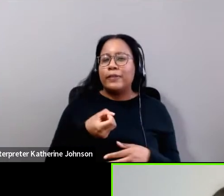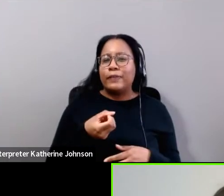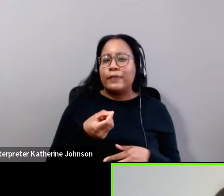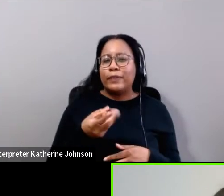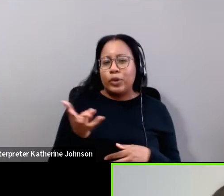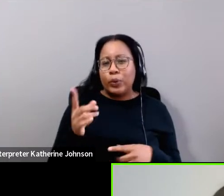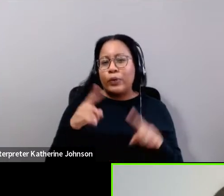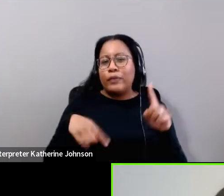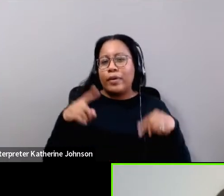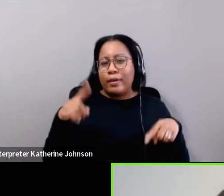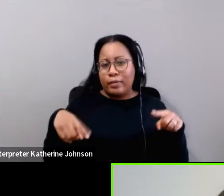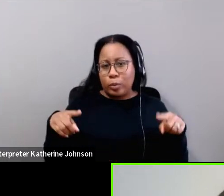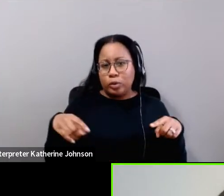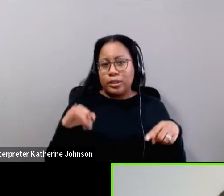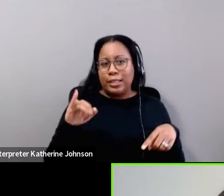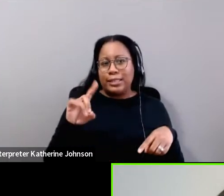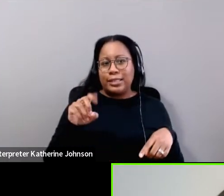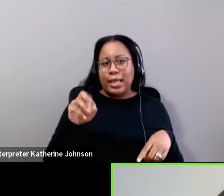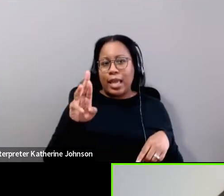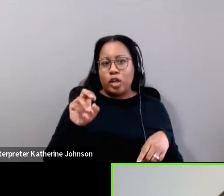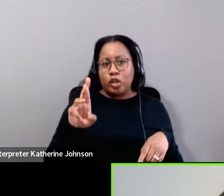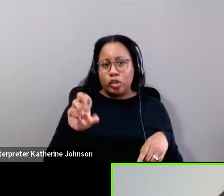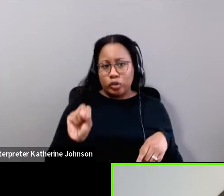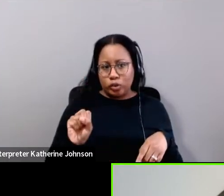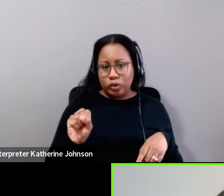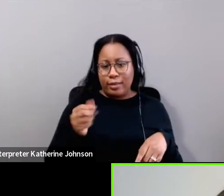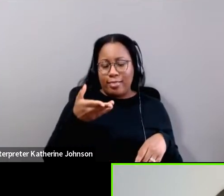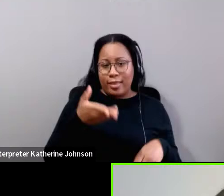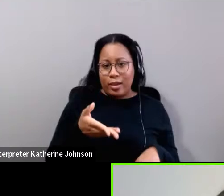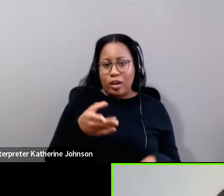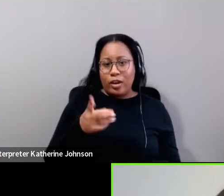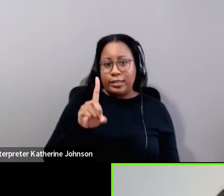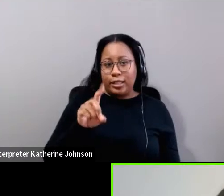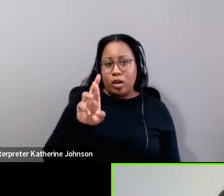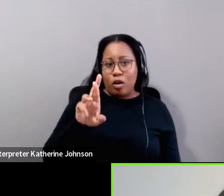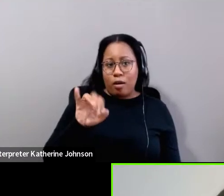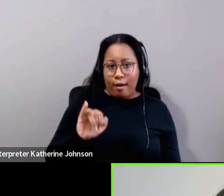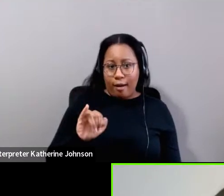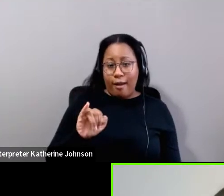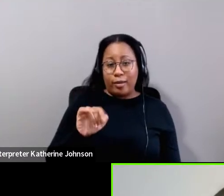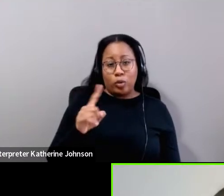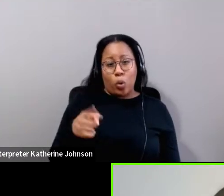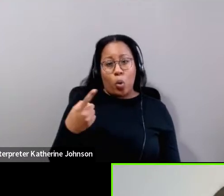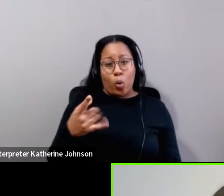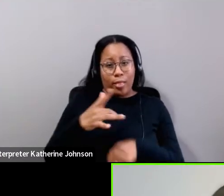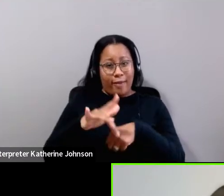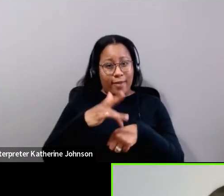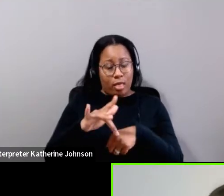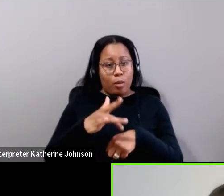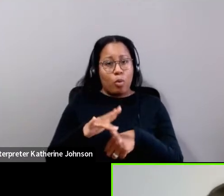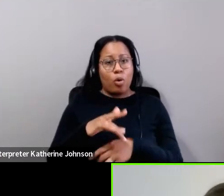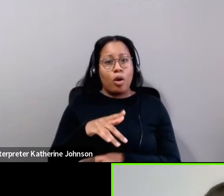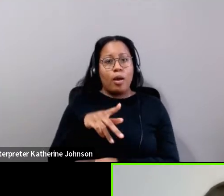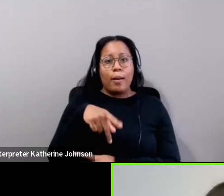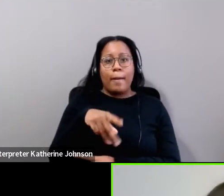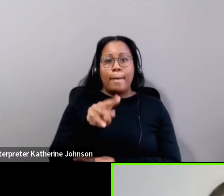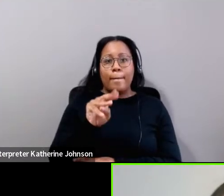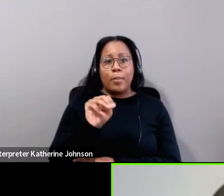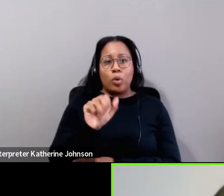variables, indicators that are in the DRI that are actually only available at the PUMA